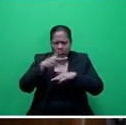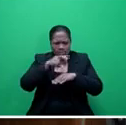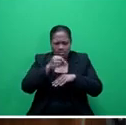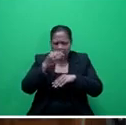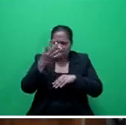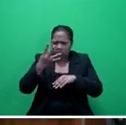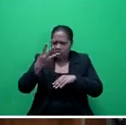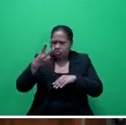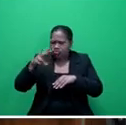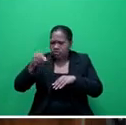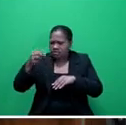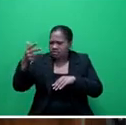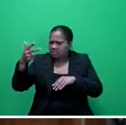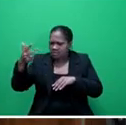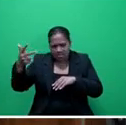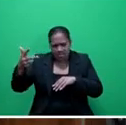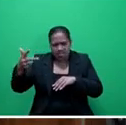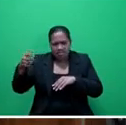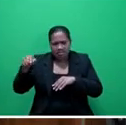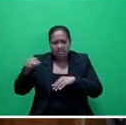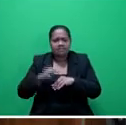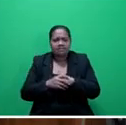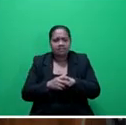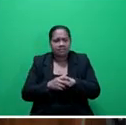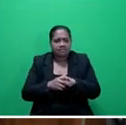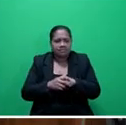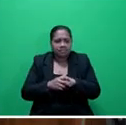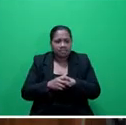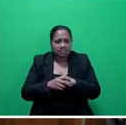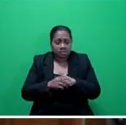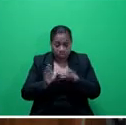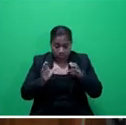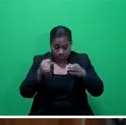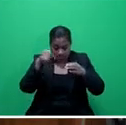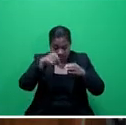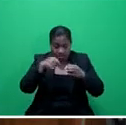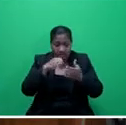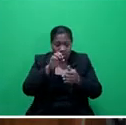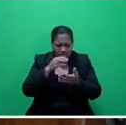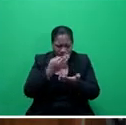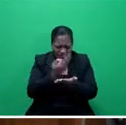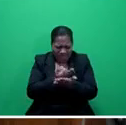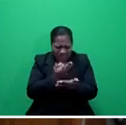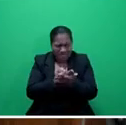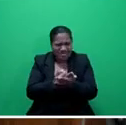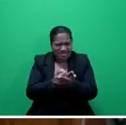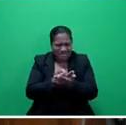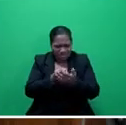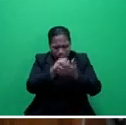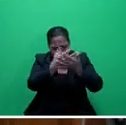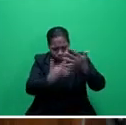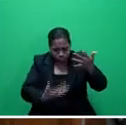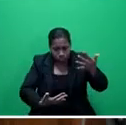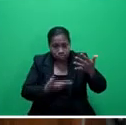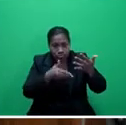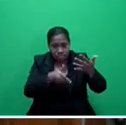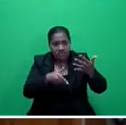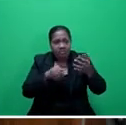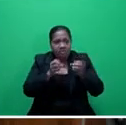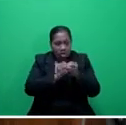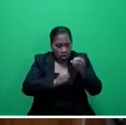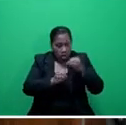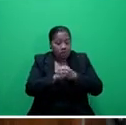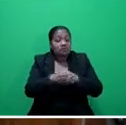audit of whole of government ministries and departments financial statement for each of these 4 years was done by the Office of Auditor